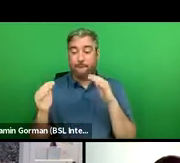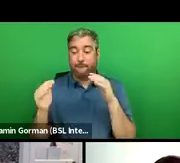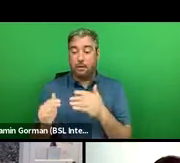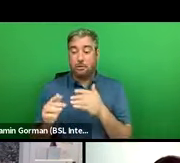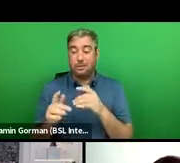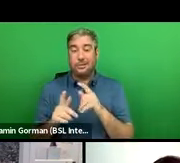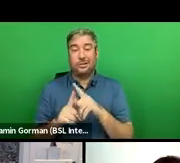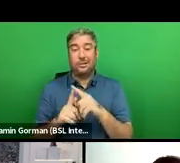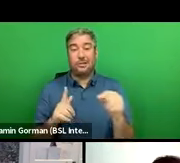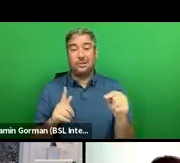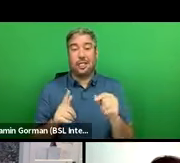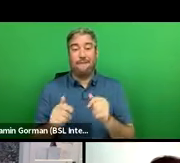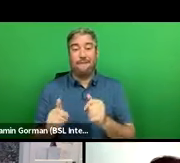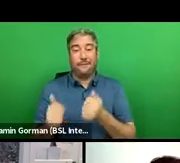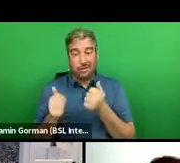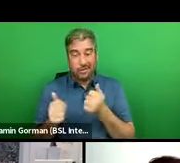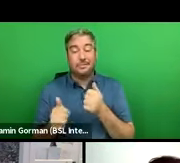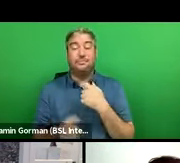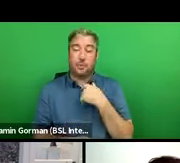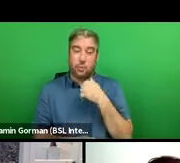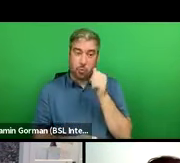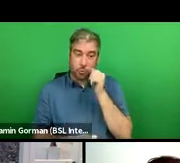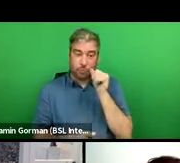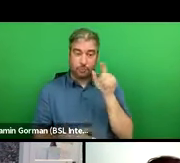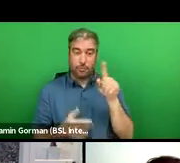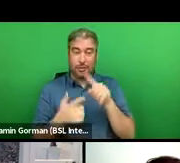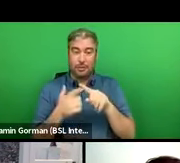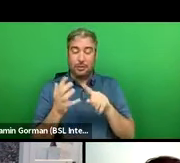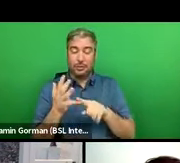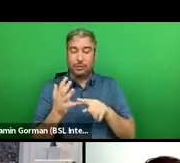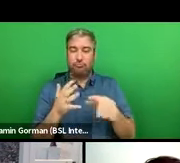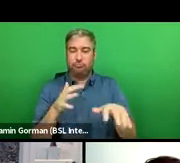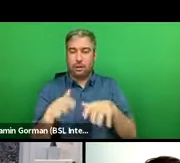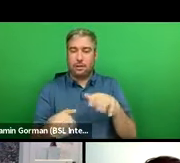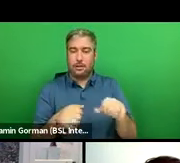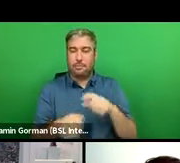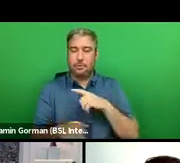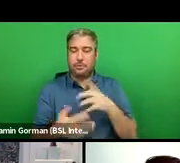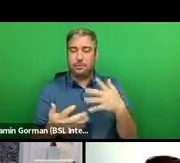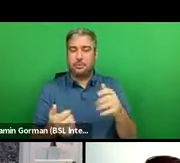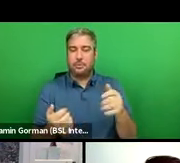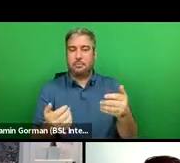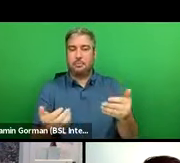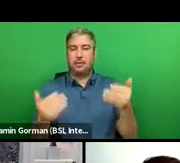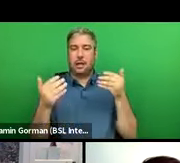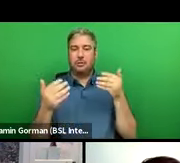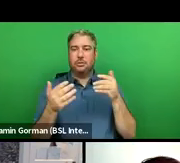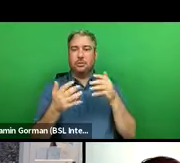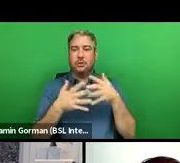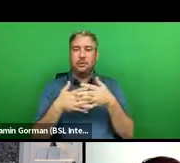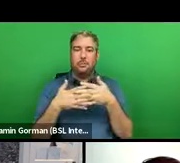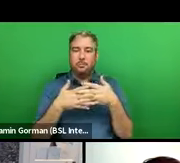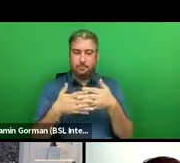struggling because it's always been behind the US and maybe other Asian countries in implementing